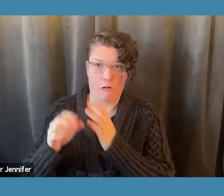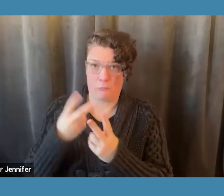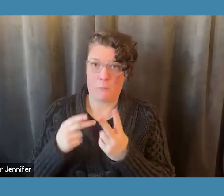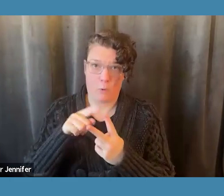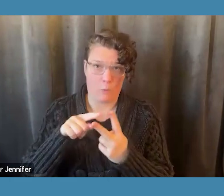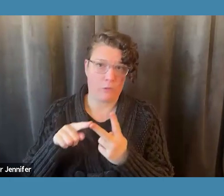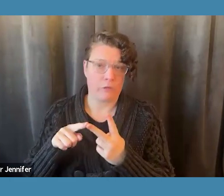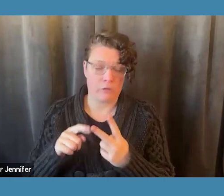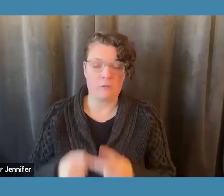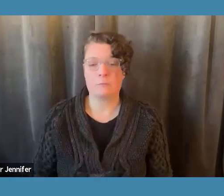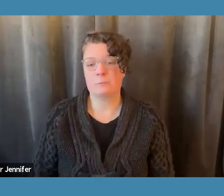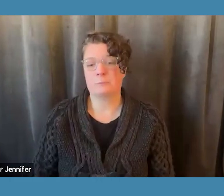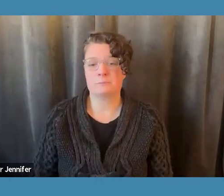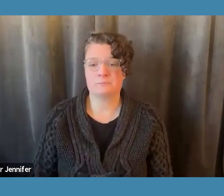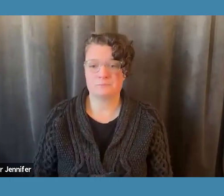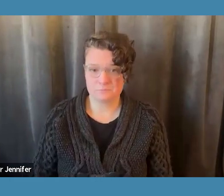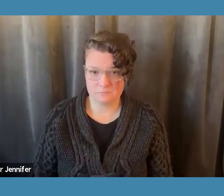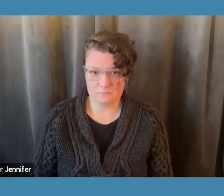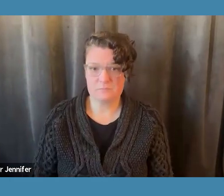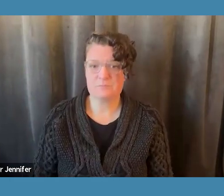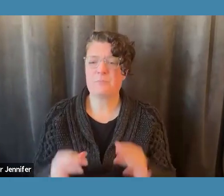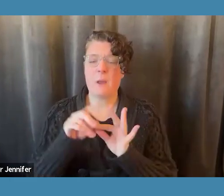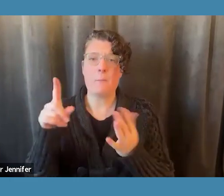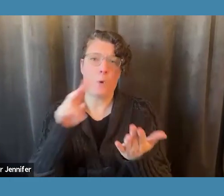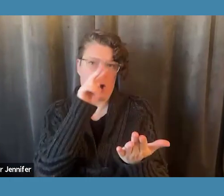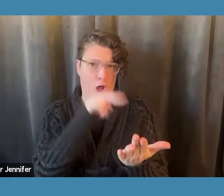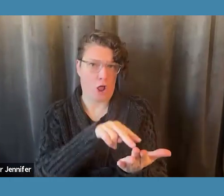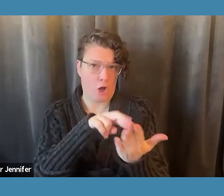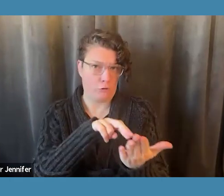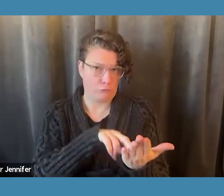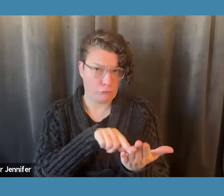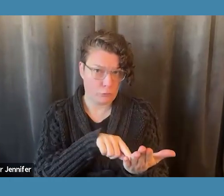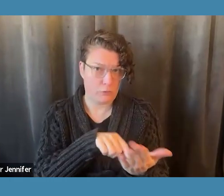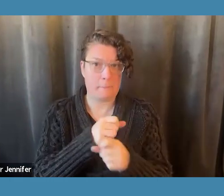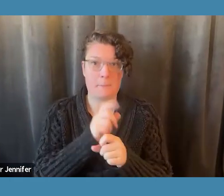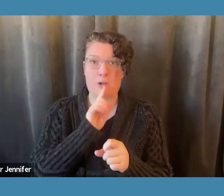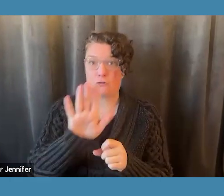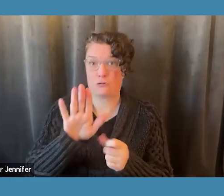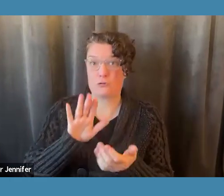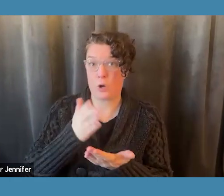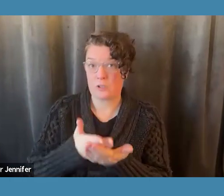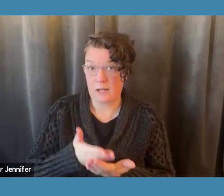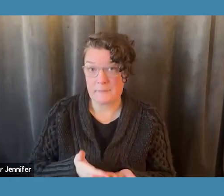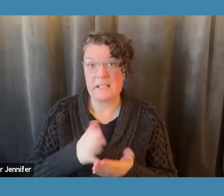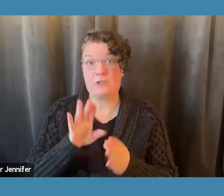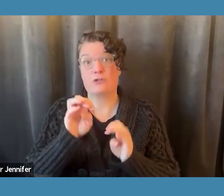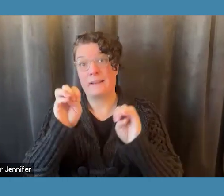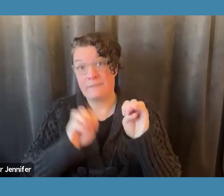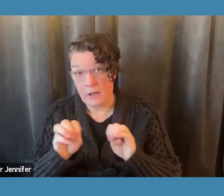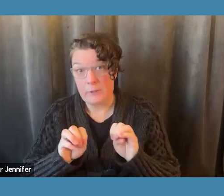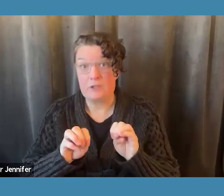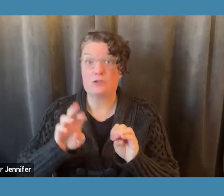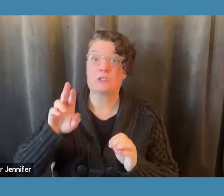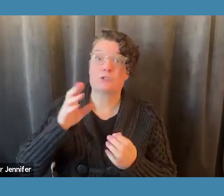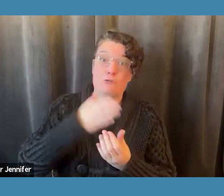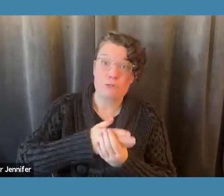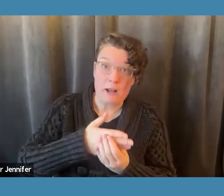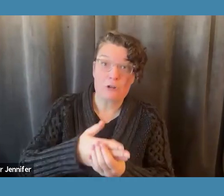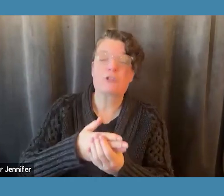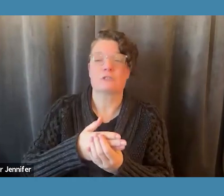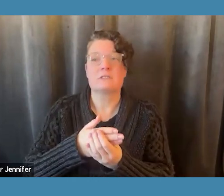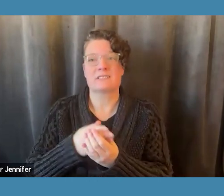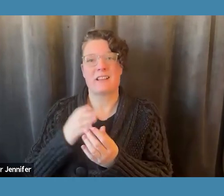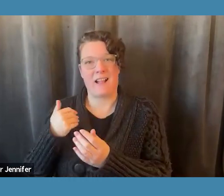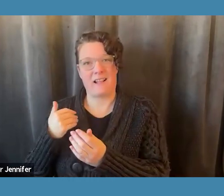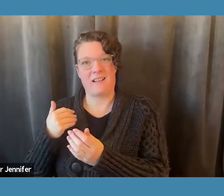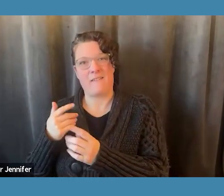You want to look to, again, the rule and make sure that your documentation, your evaluations, your records are done by the right